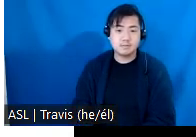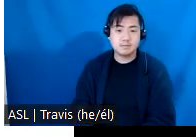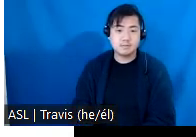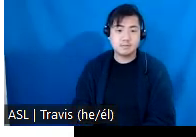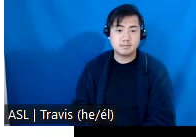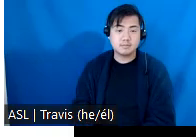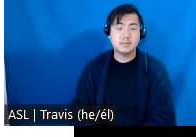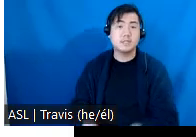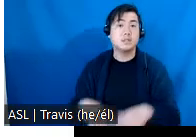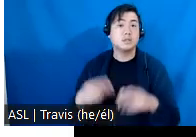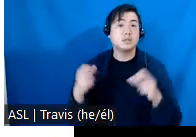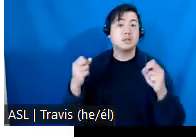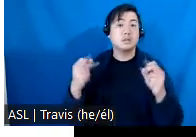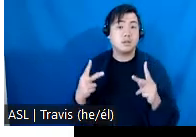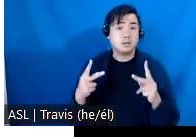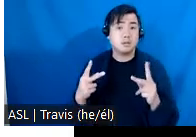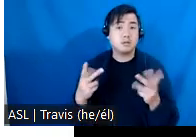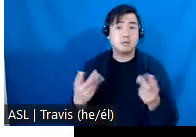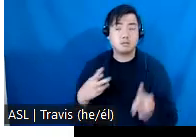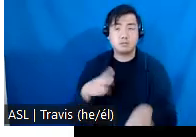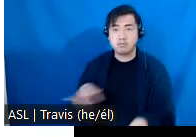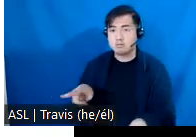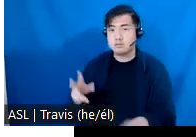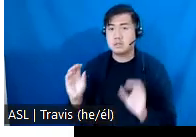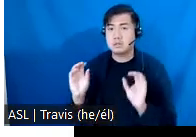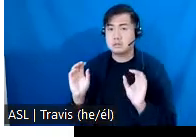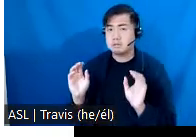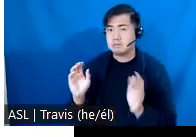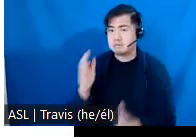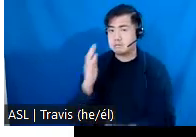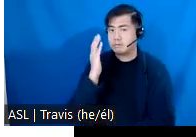All right, so I don't see any questions.